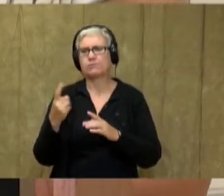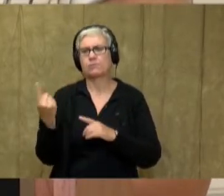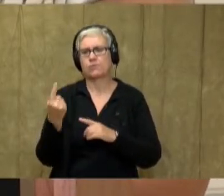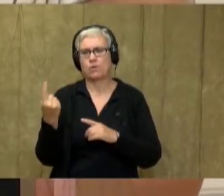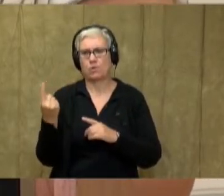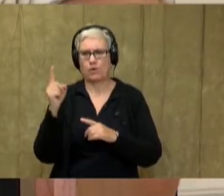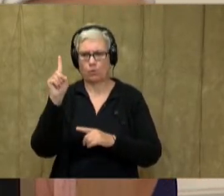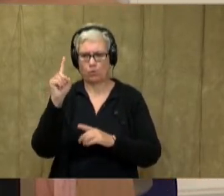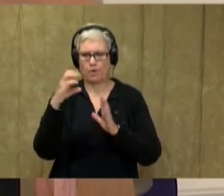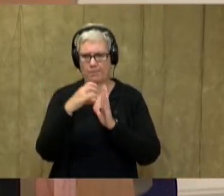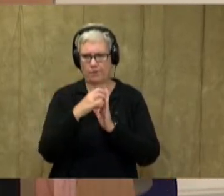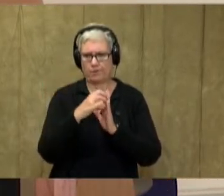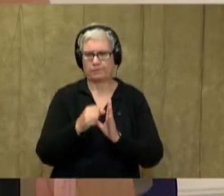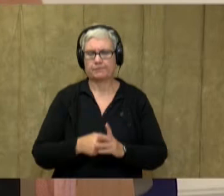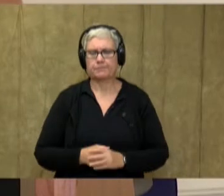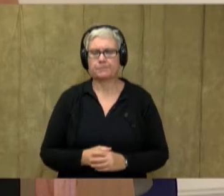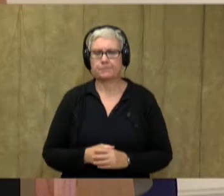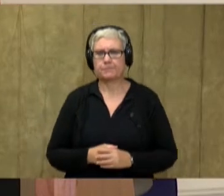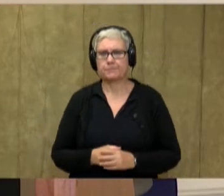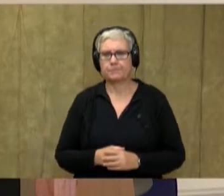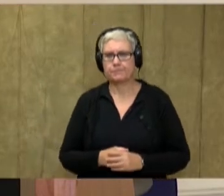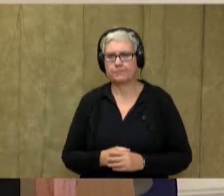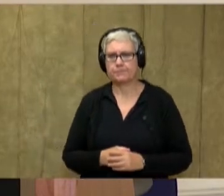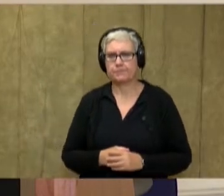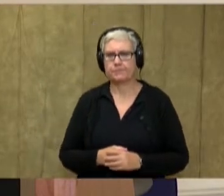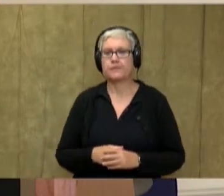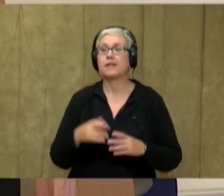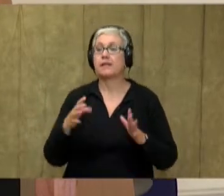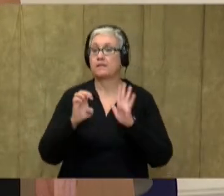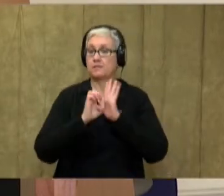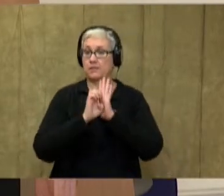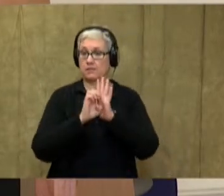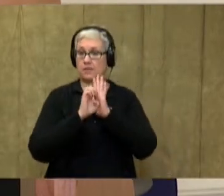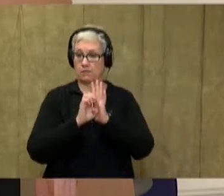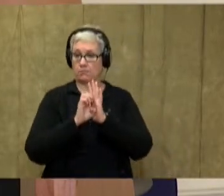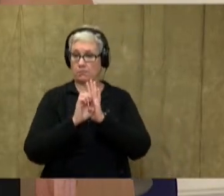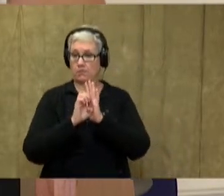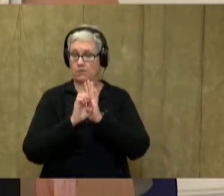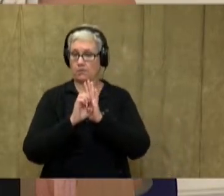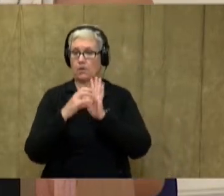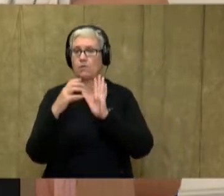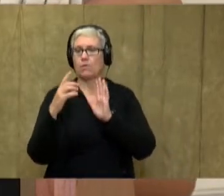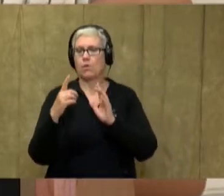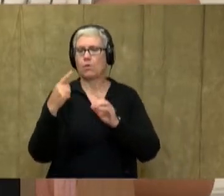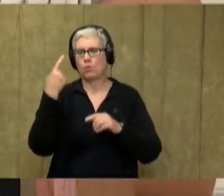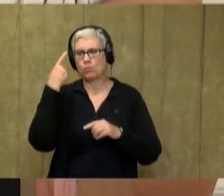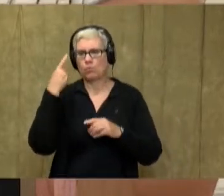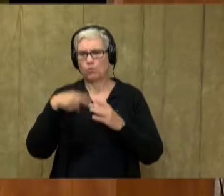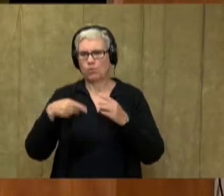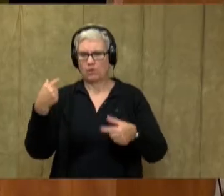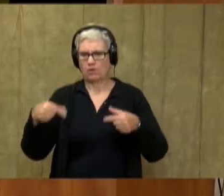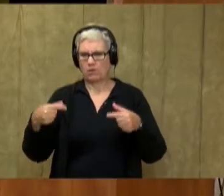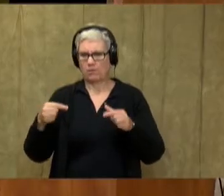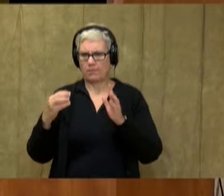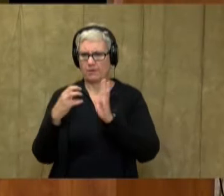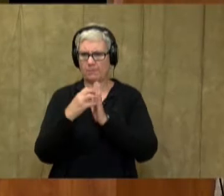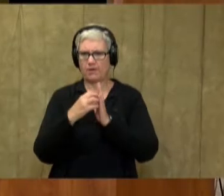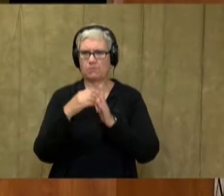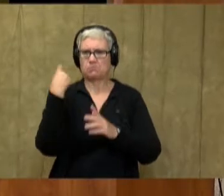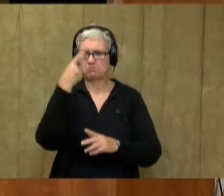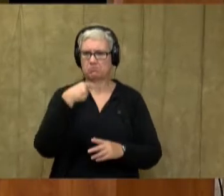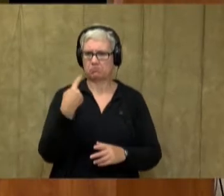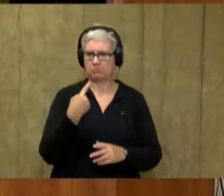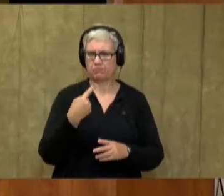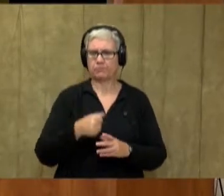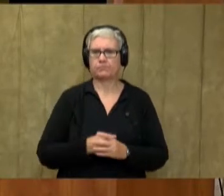Now, here's an example of what an argumentative paper or argumentative paragraph looks like.